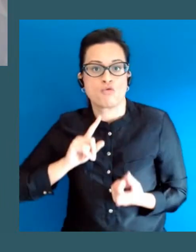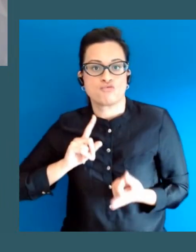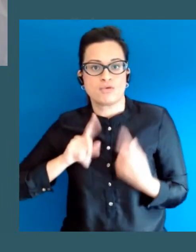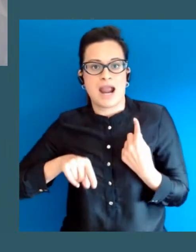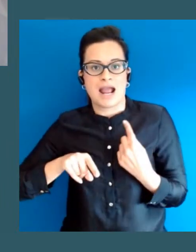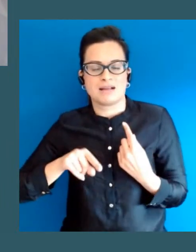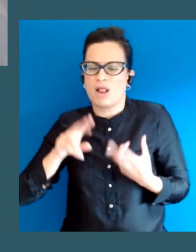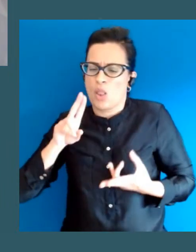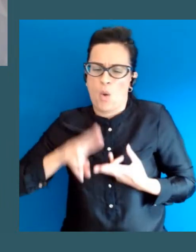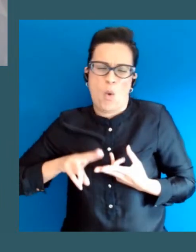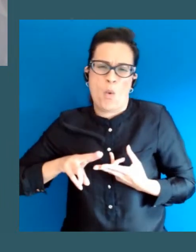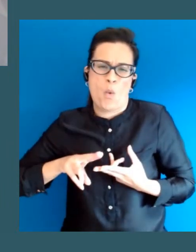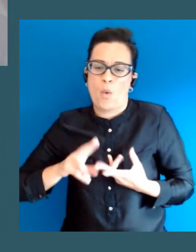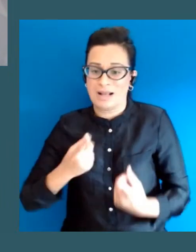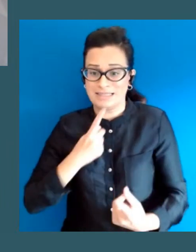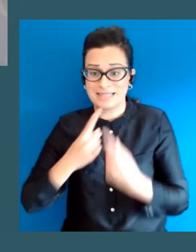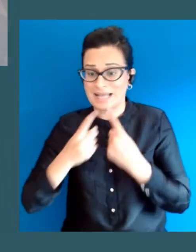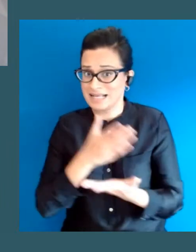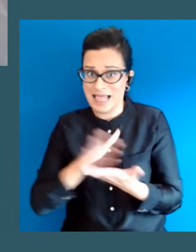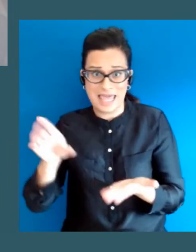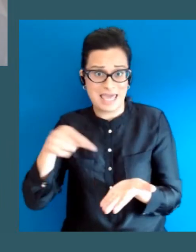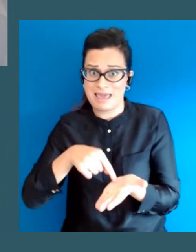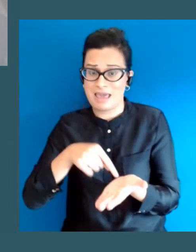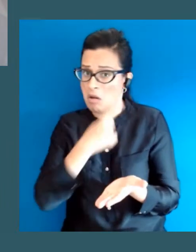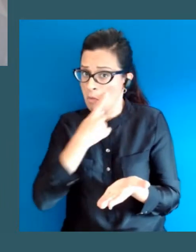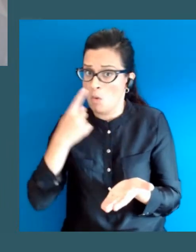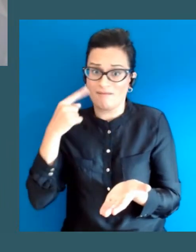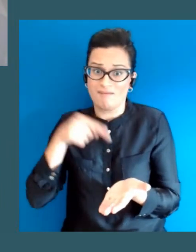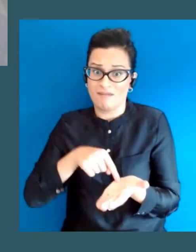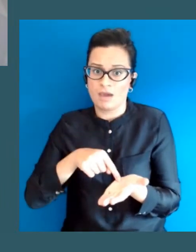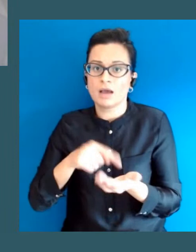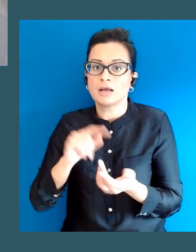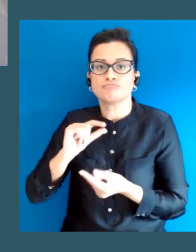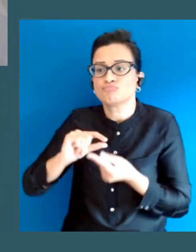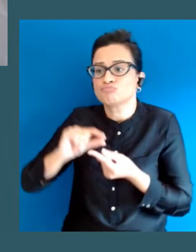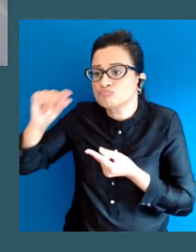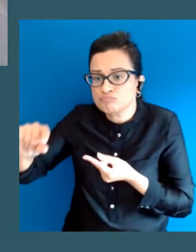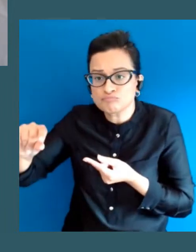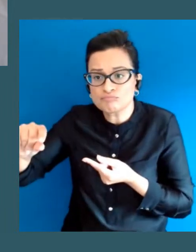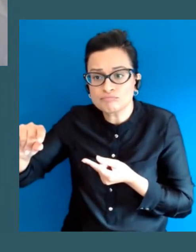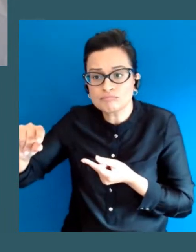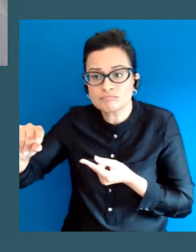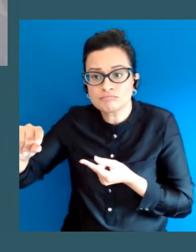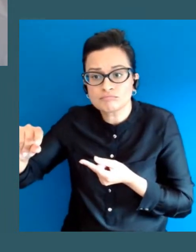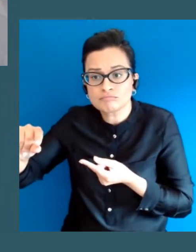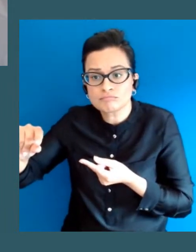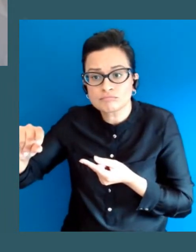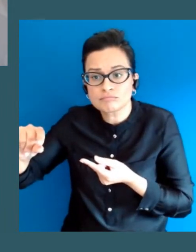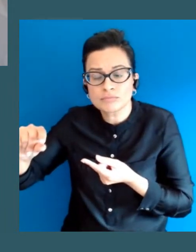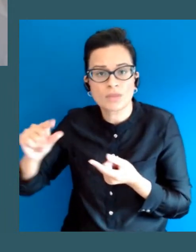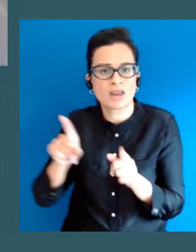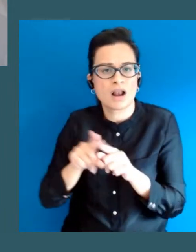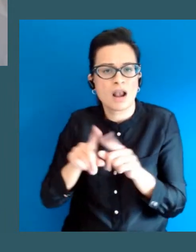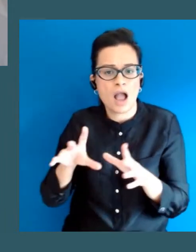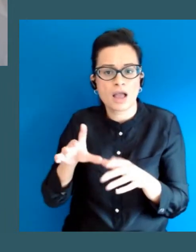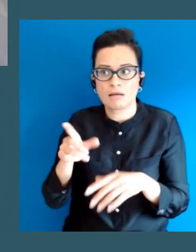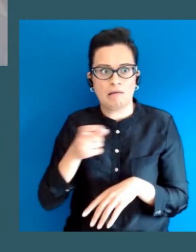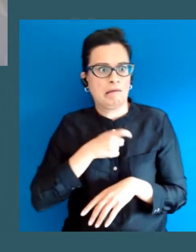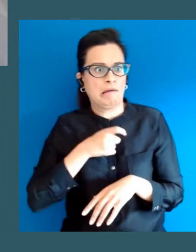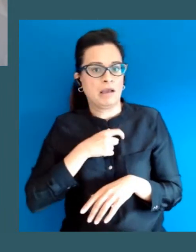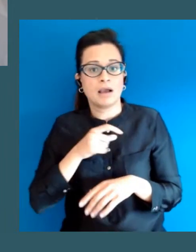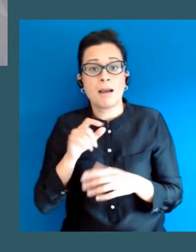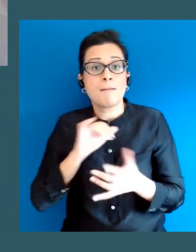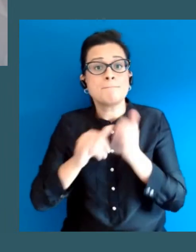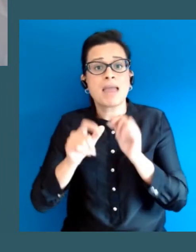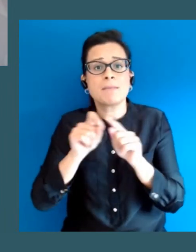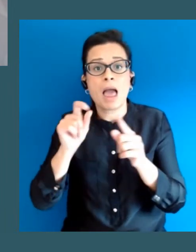is relatively clear. So I think giving a small amount, and I really mean it, sort of very anxious, you say a pinhead amount, and if